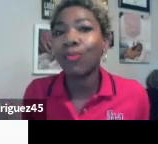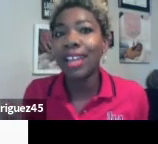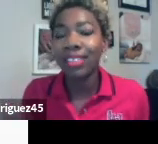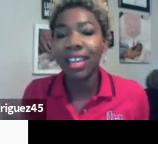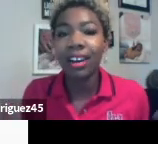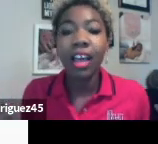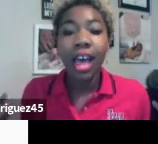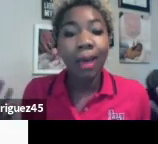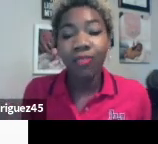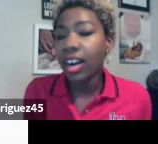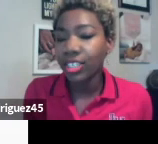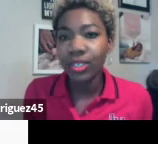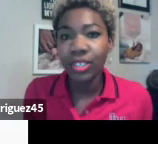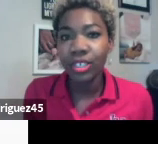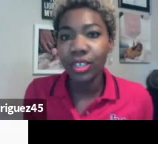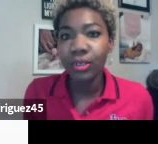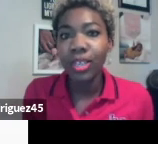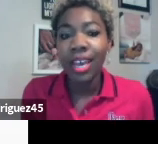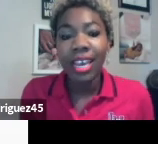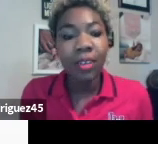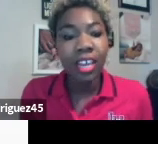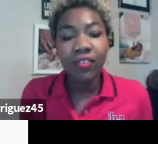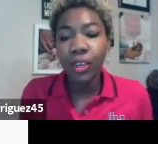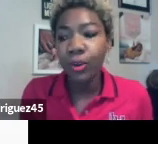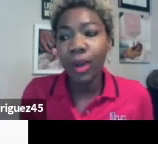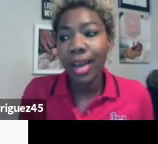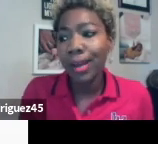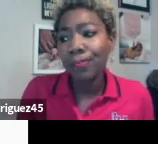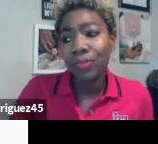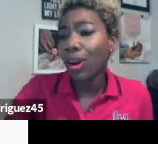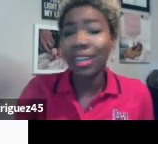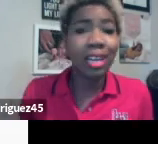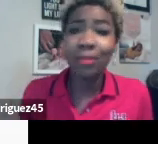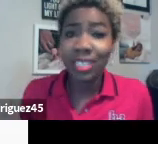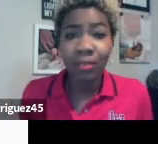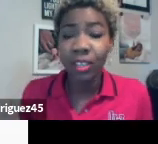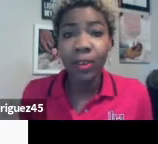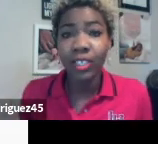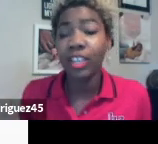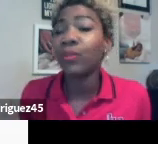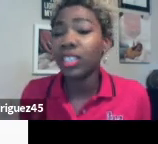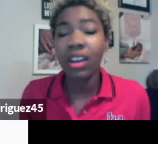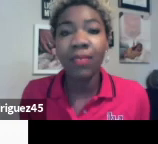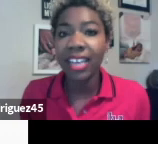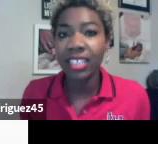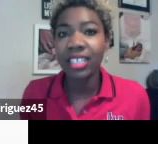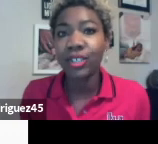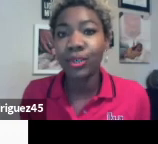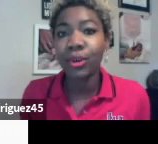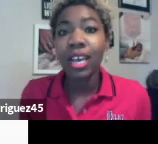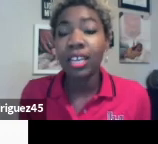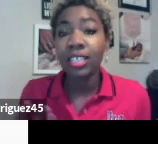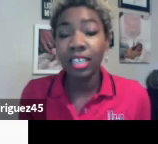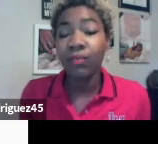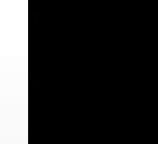located right there for our students to use. Even if you are an alumnus of the university, you still have access